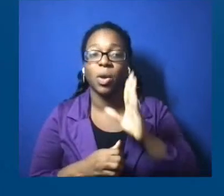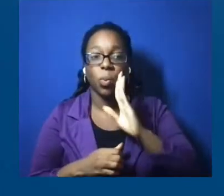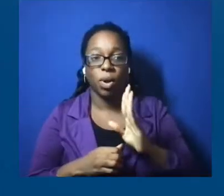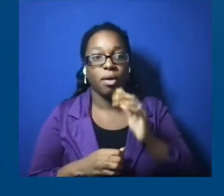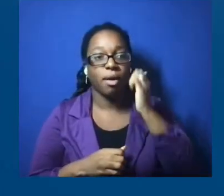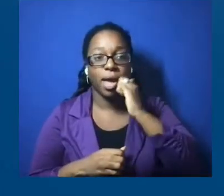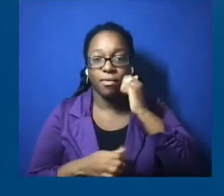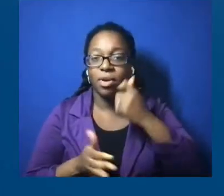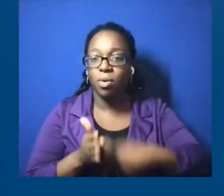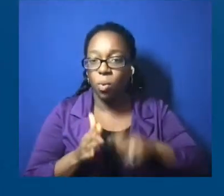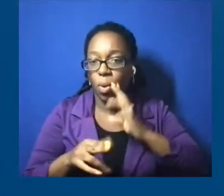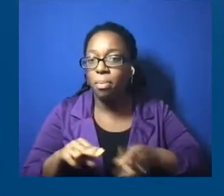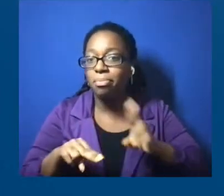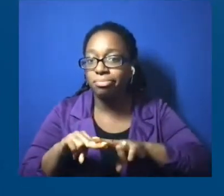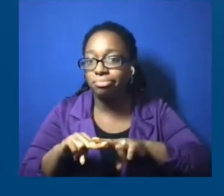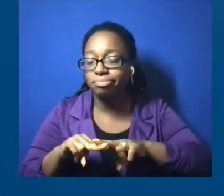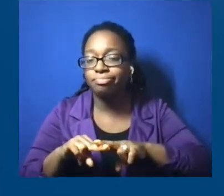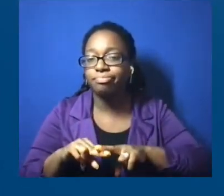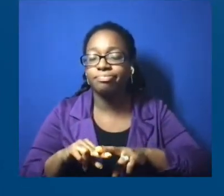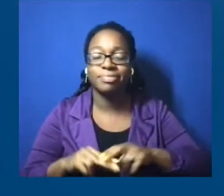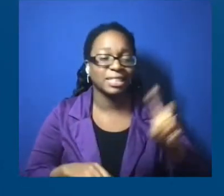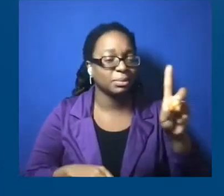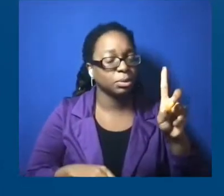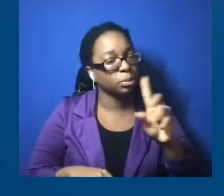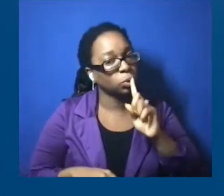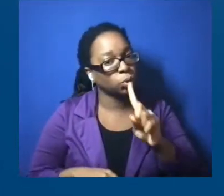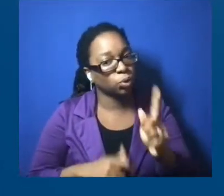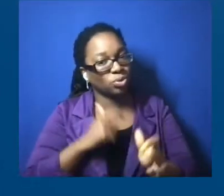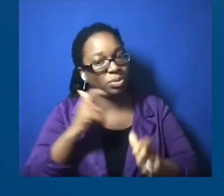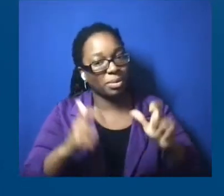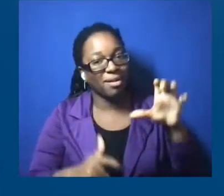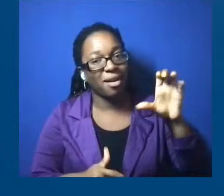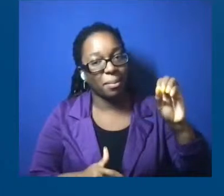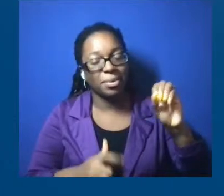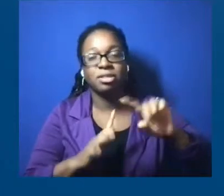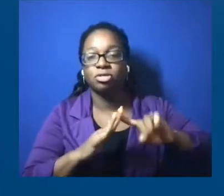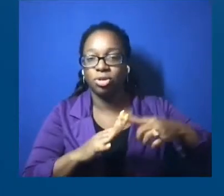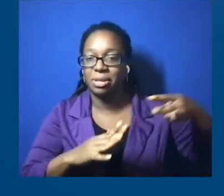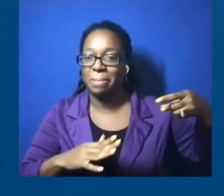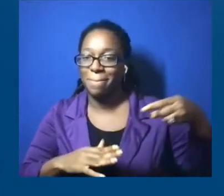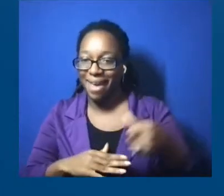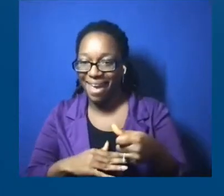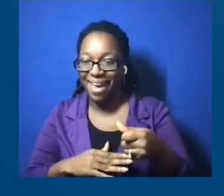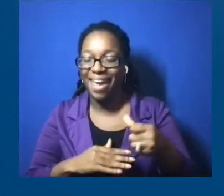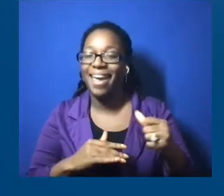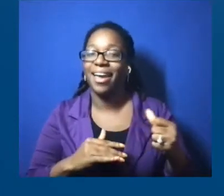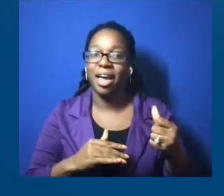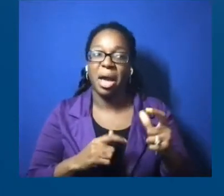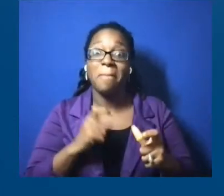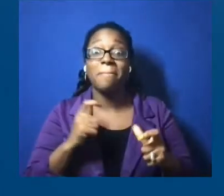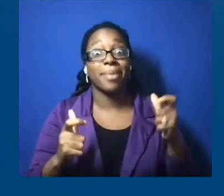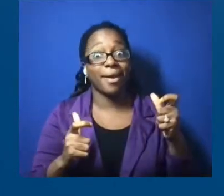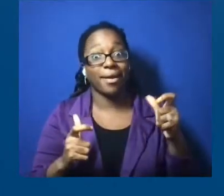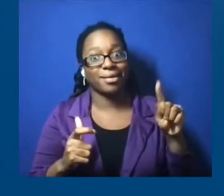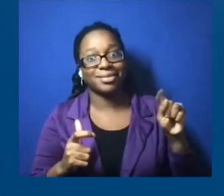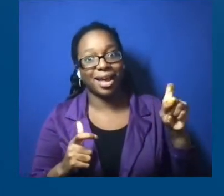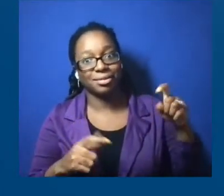cost. Democrats are making sure the biggest corporations begin to pay not their fair share, but at least a bigger share than they've been